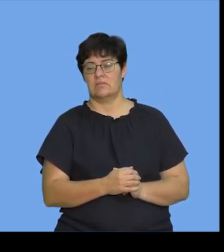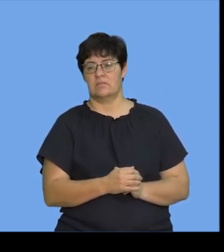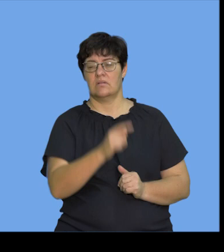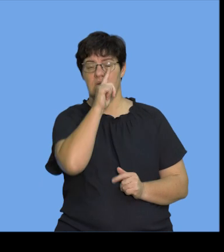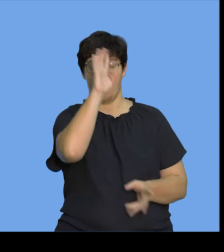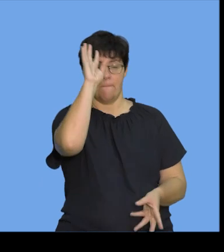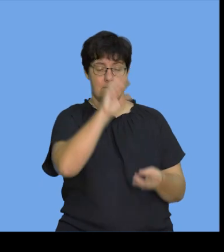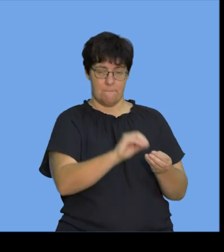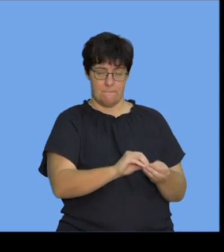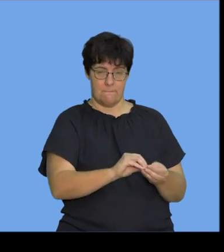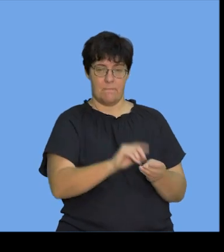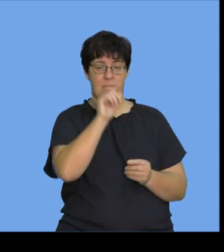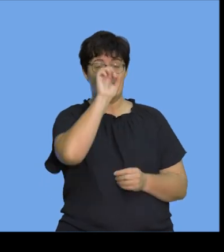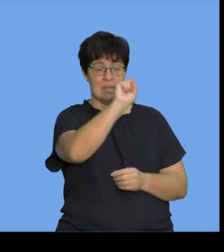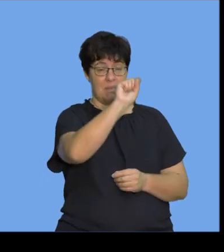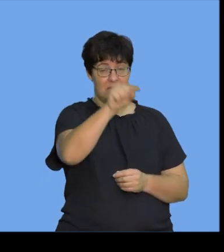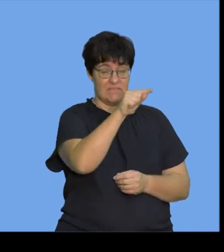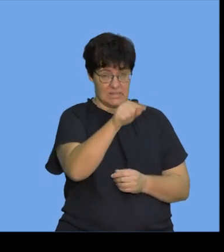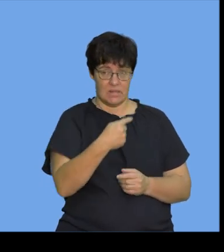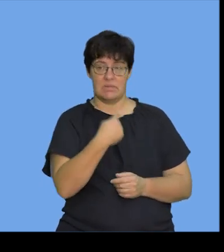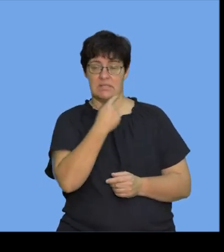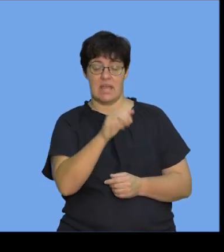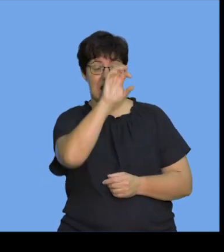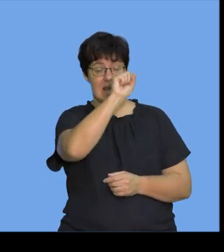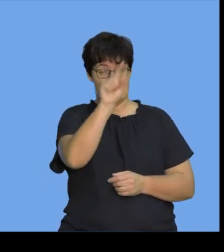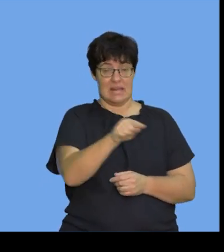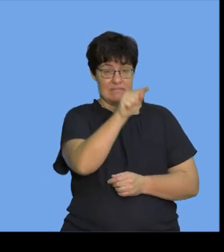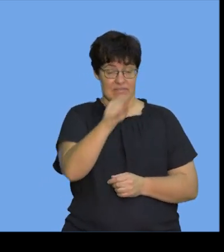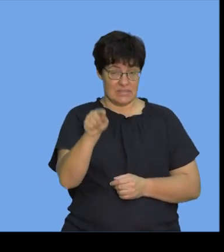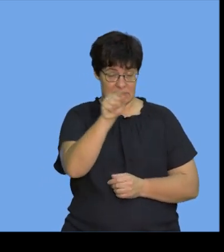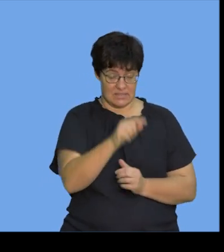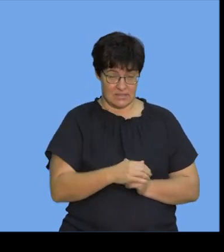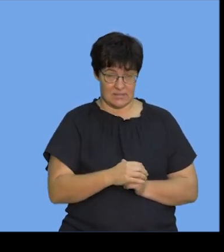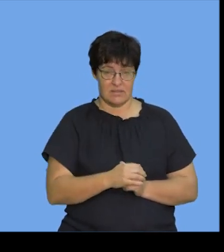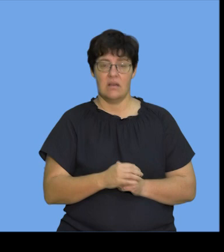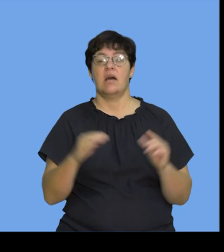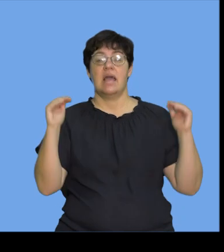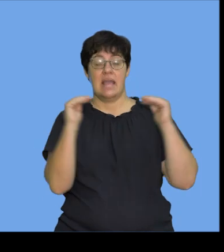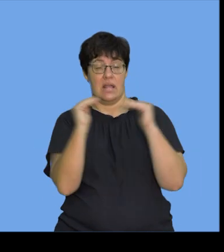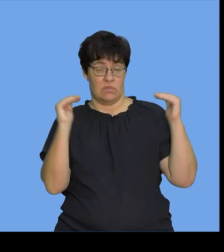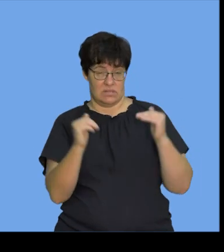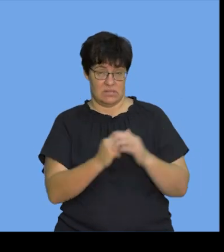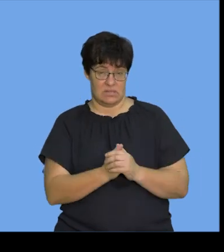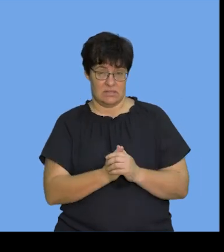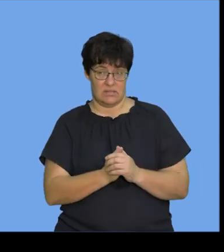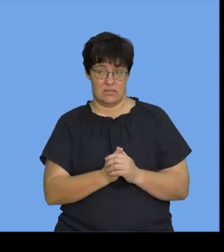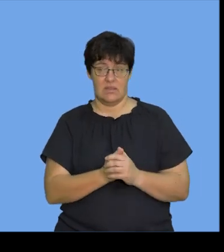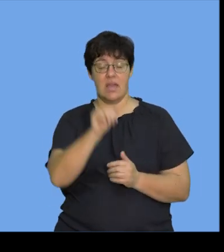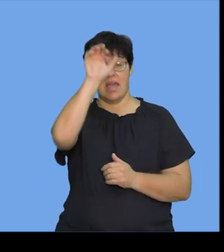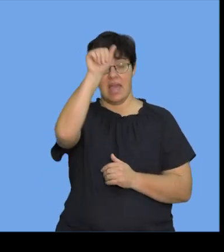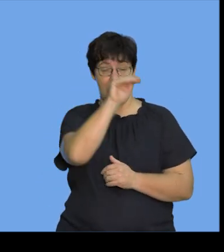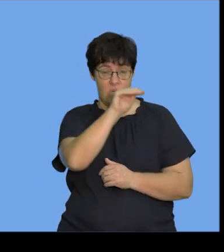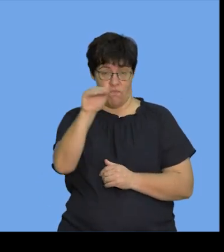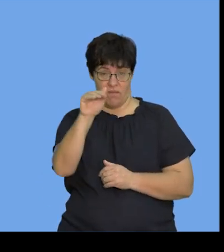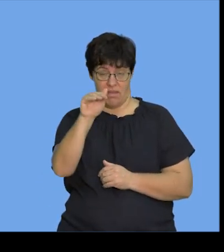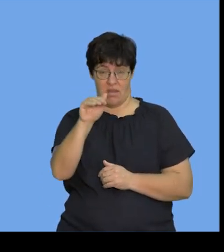to infinity of this, I will say sum to infinity is equals to A over